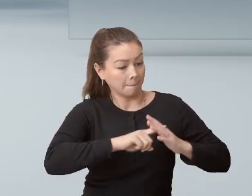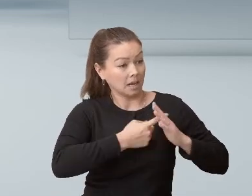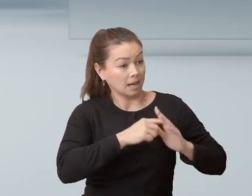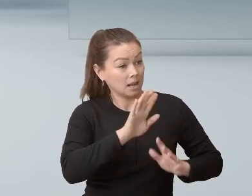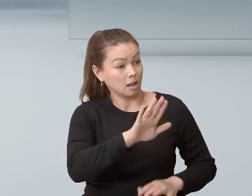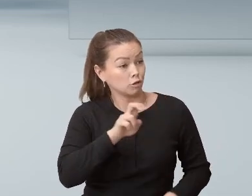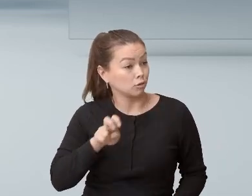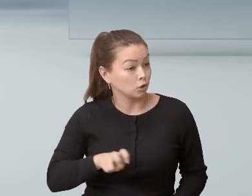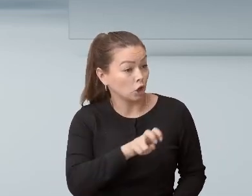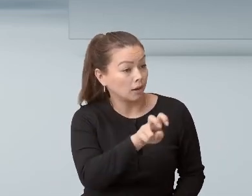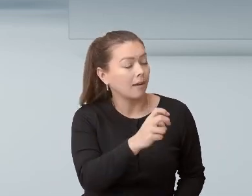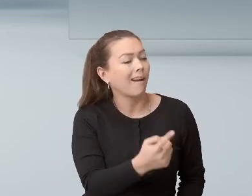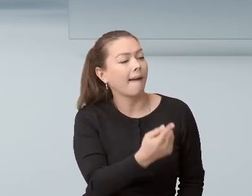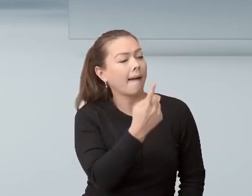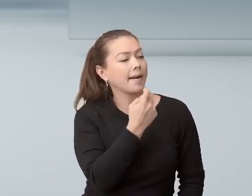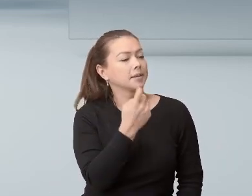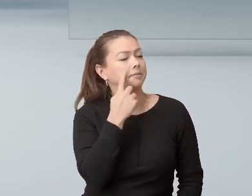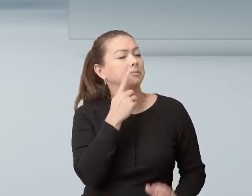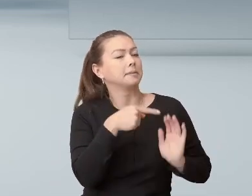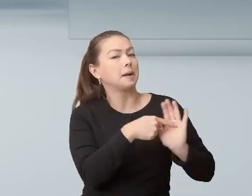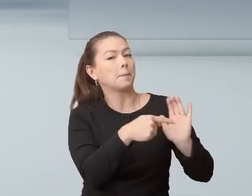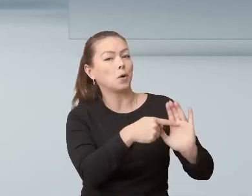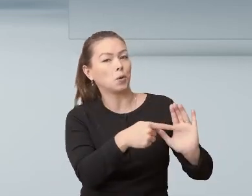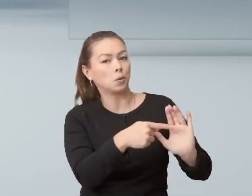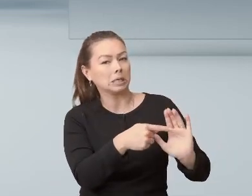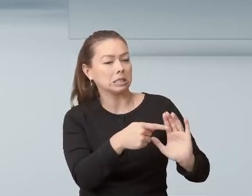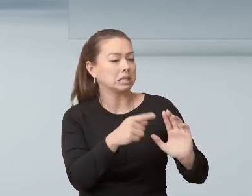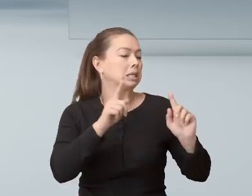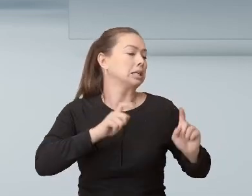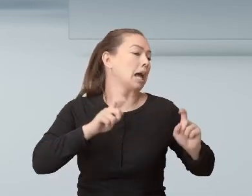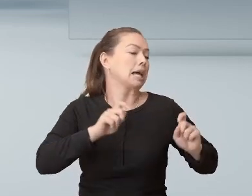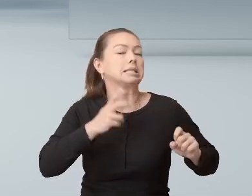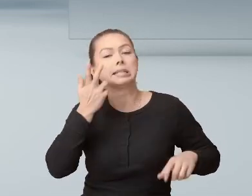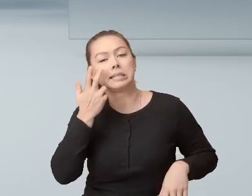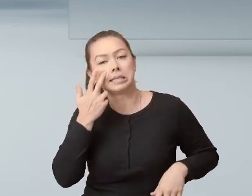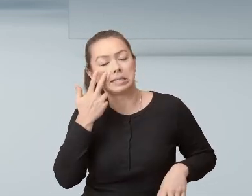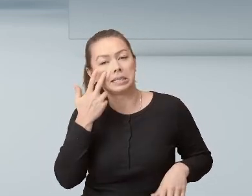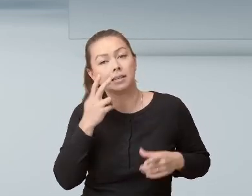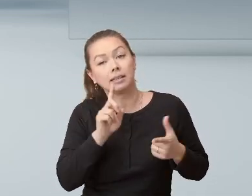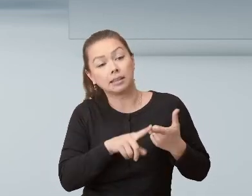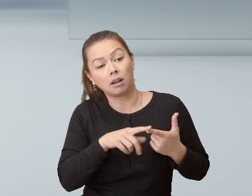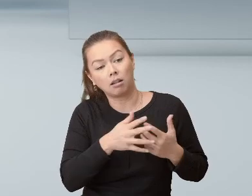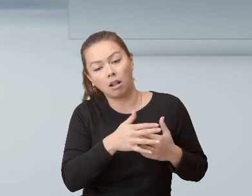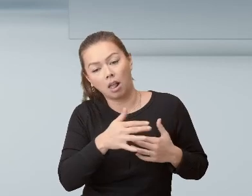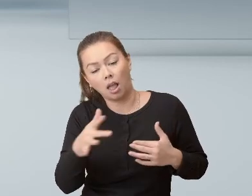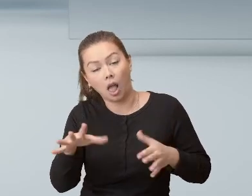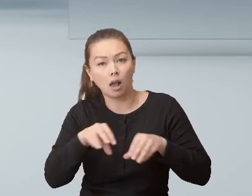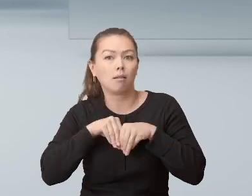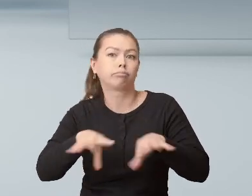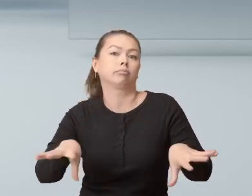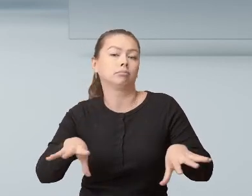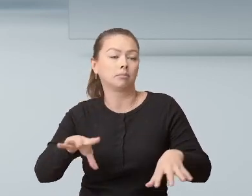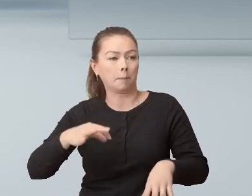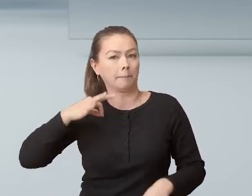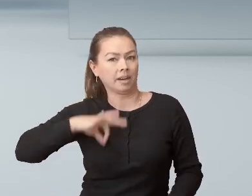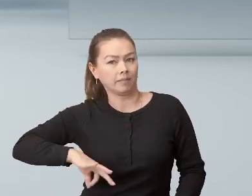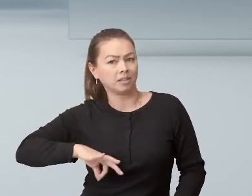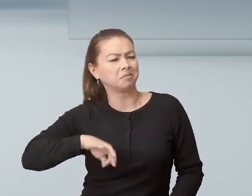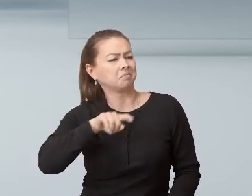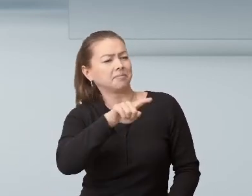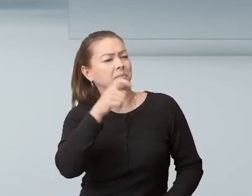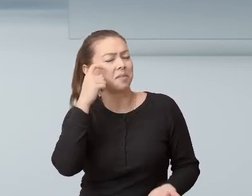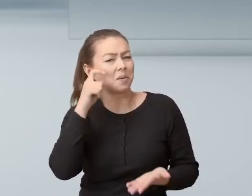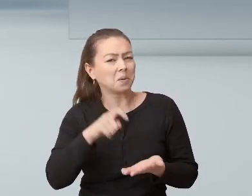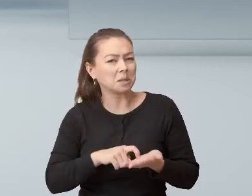where they're just asking for a demo and you're solutioning out of it to after go live and the benefits on that. What kind